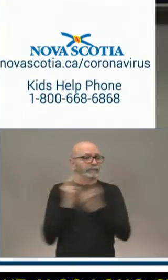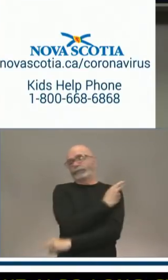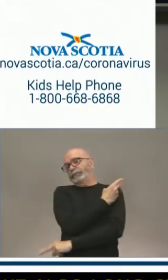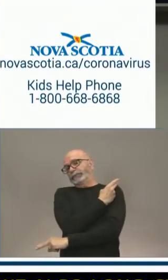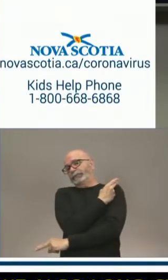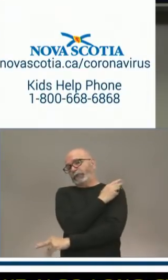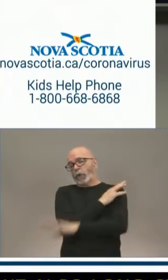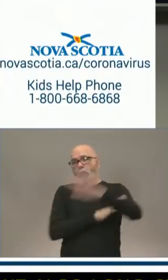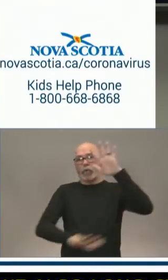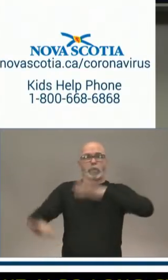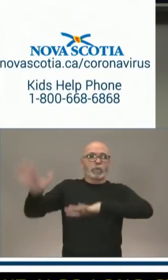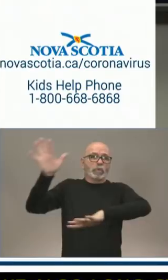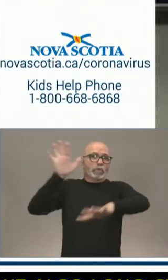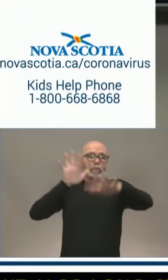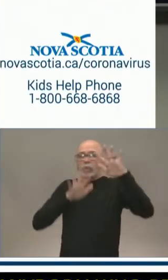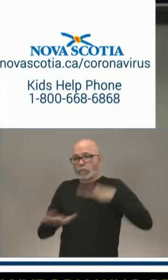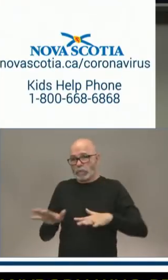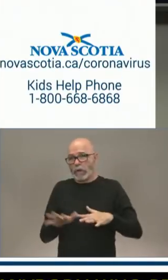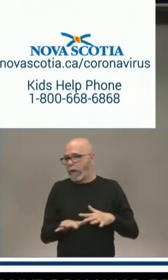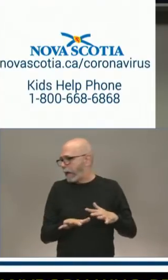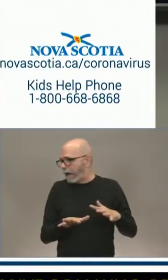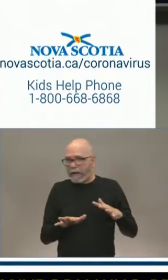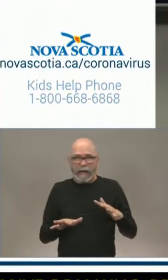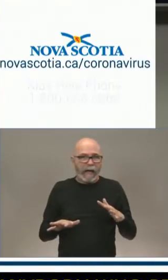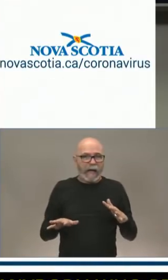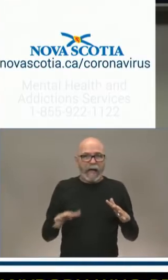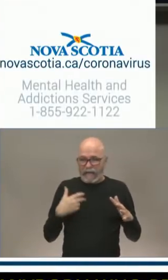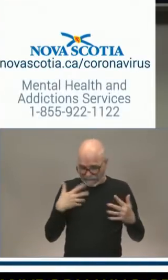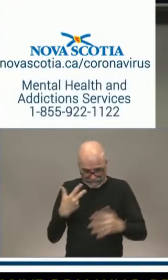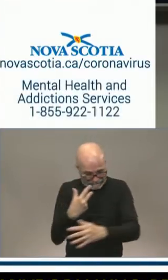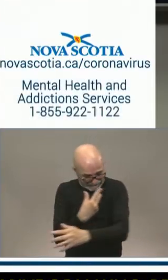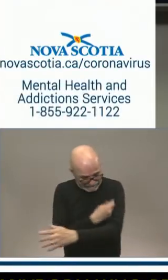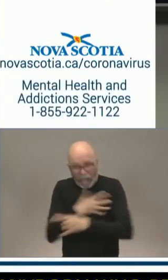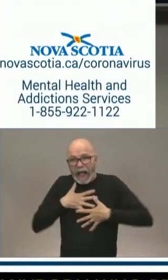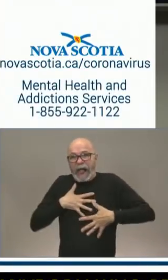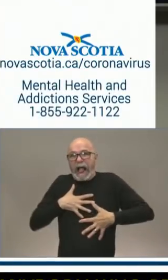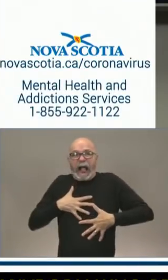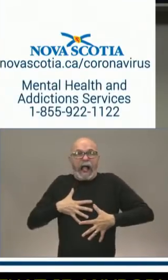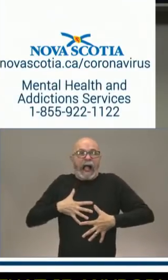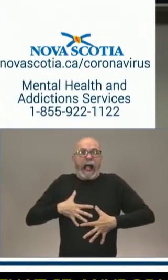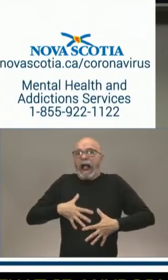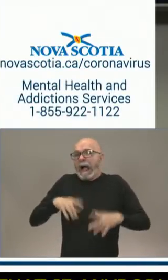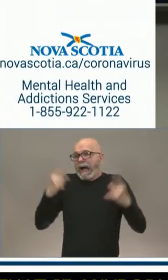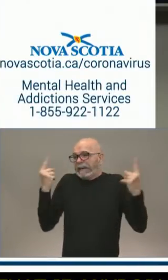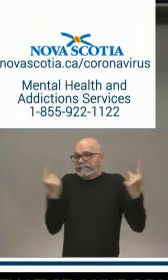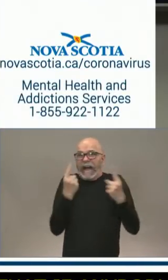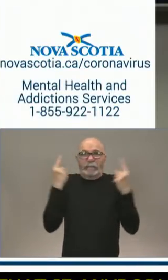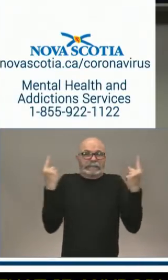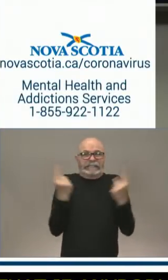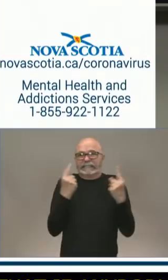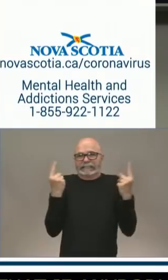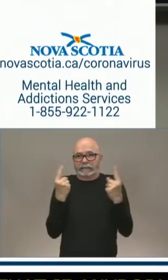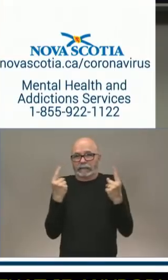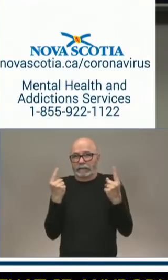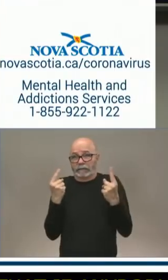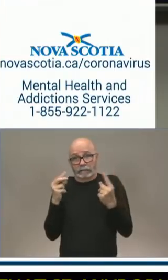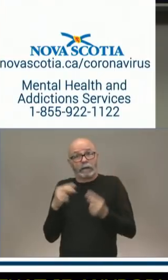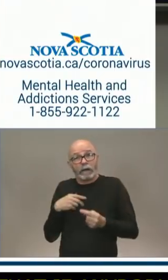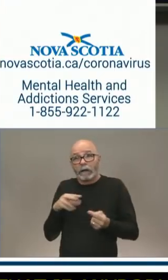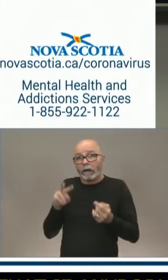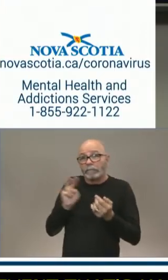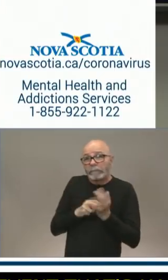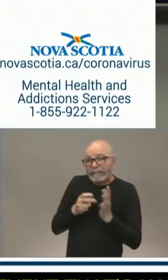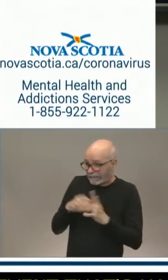event that's happened to their health after being immunized, and I have to say, this doesn't necessarily mean that it was caused